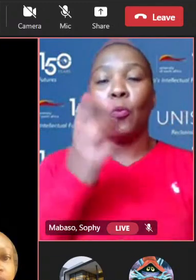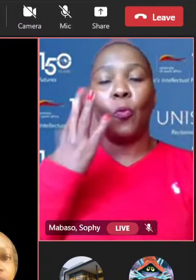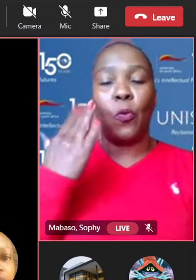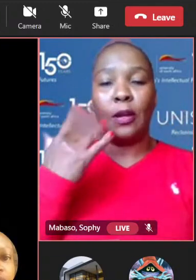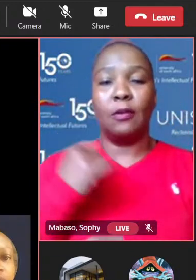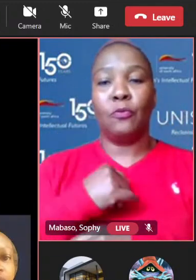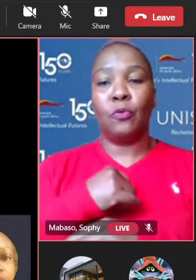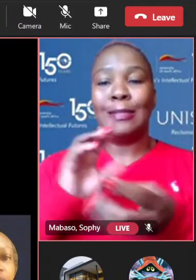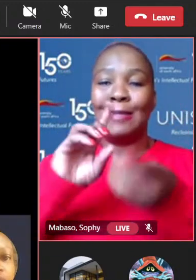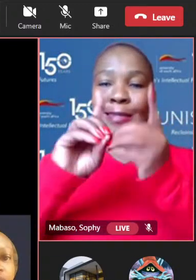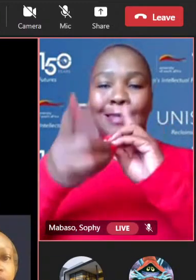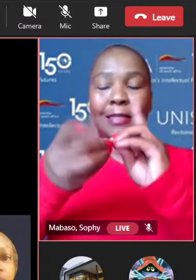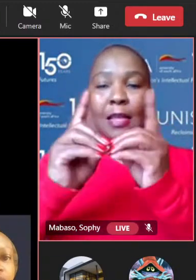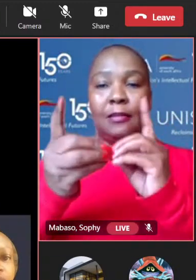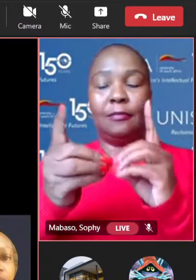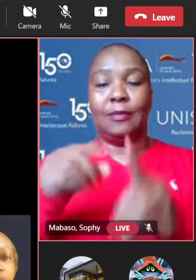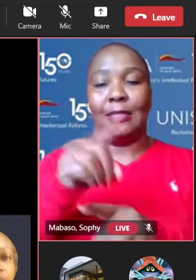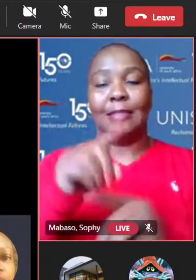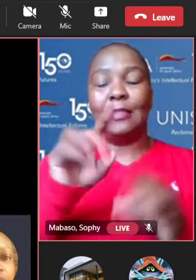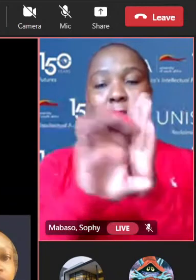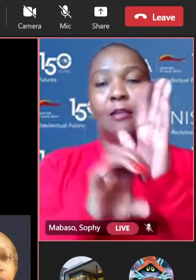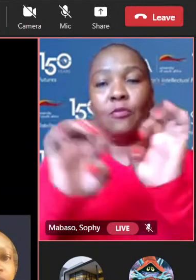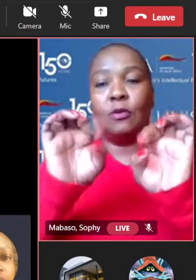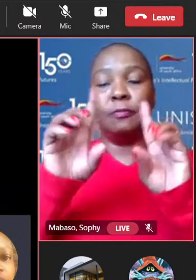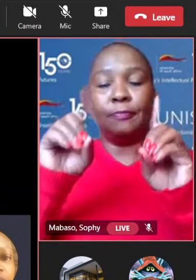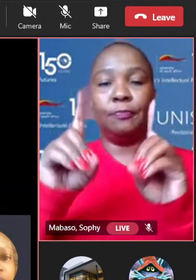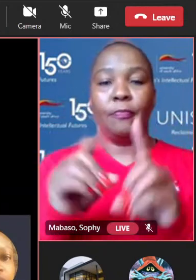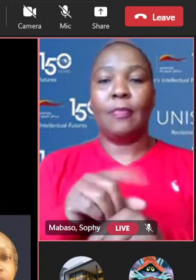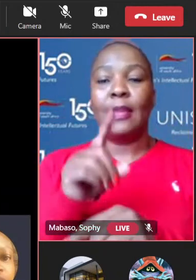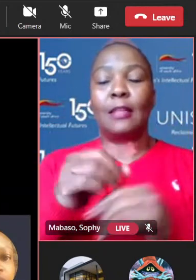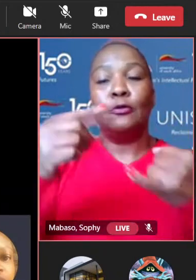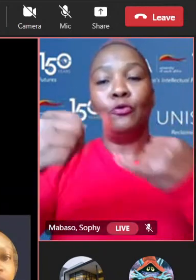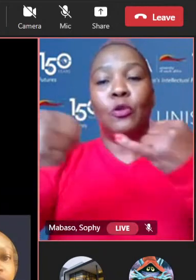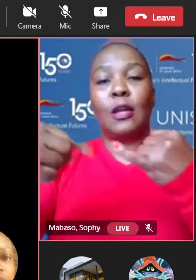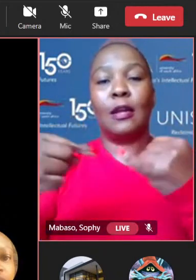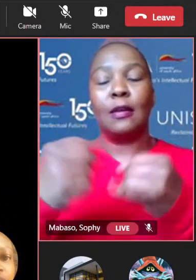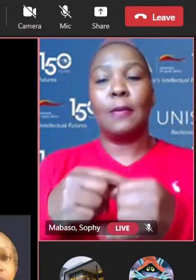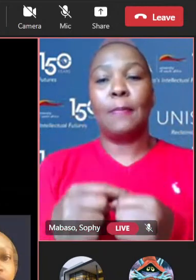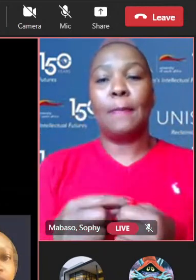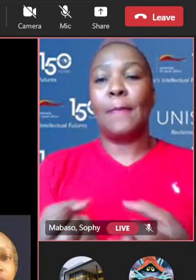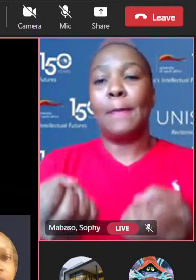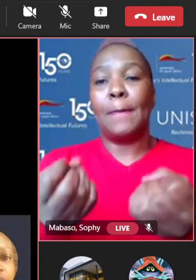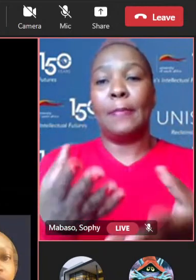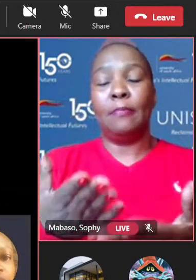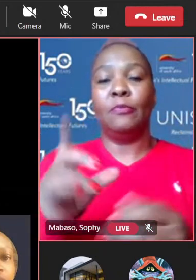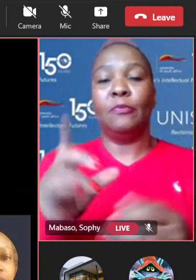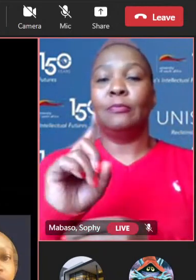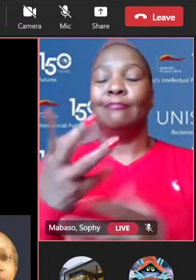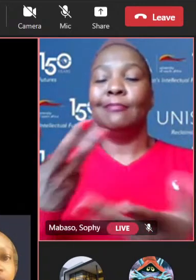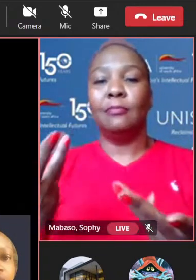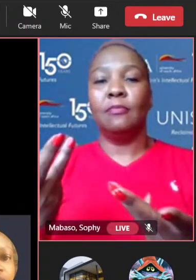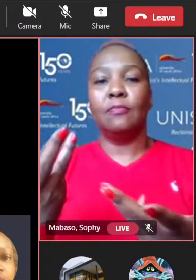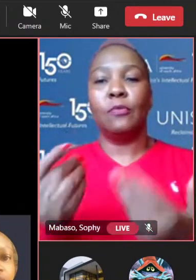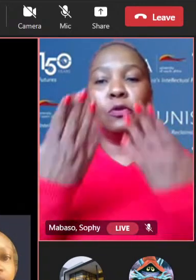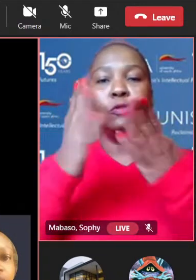phase. And tutorials are meant to provide a